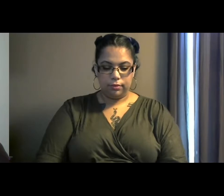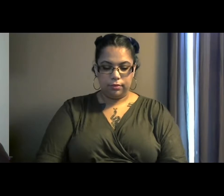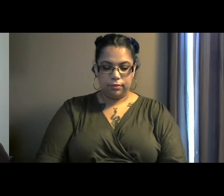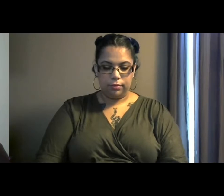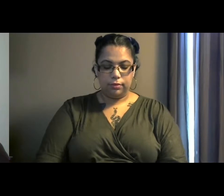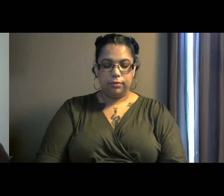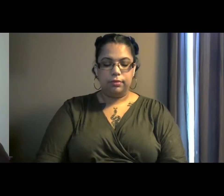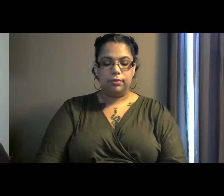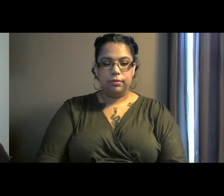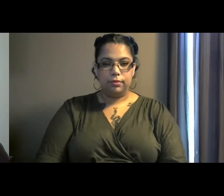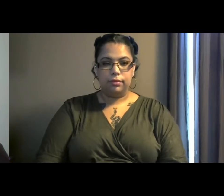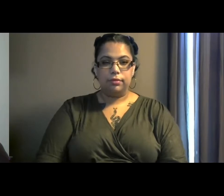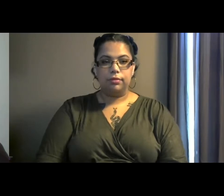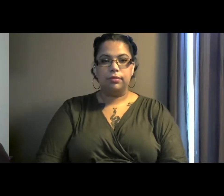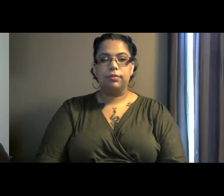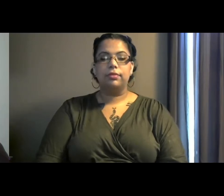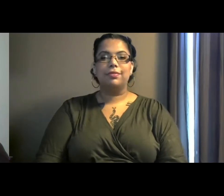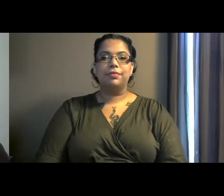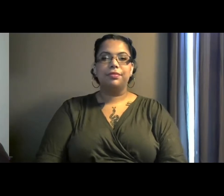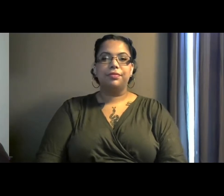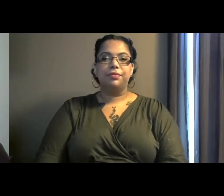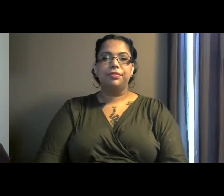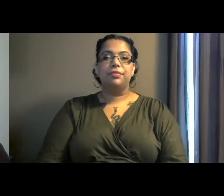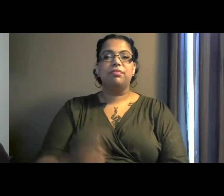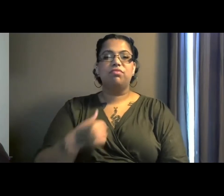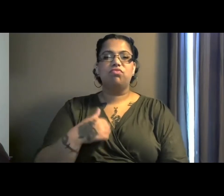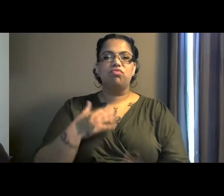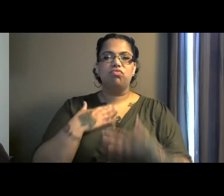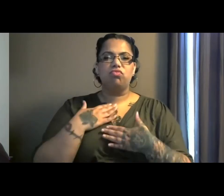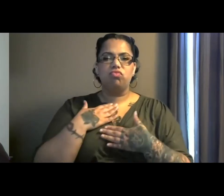So how grateful I am